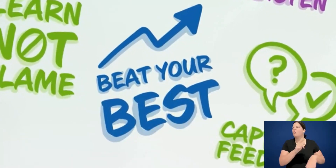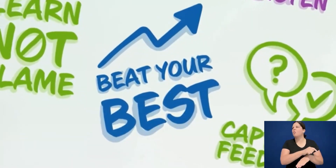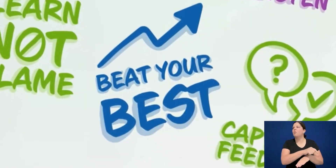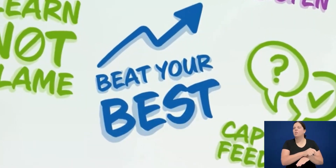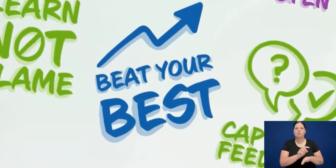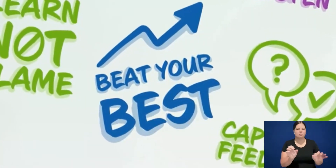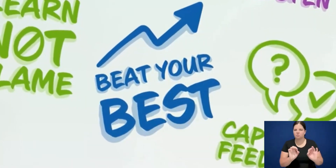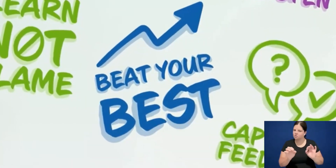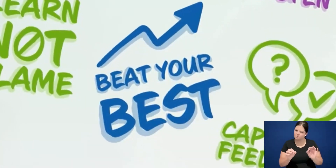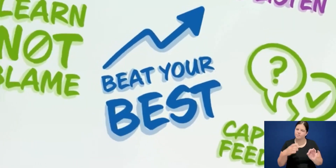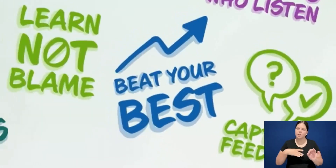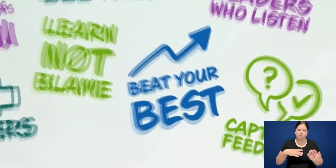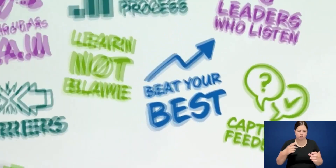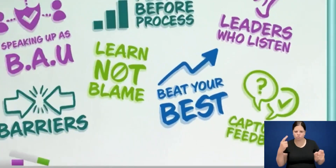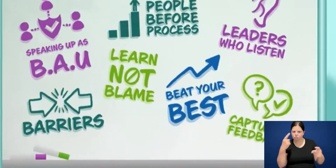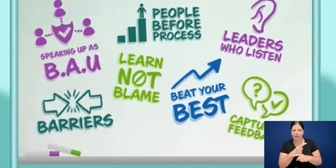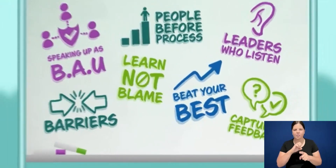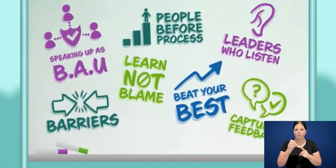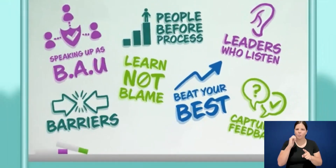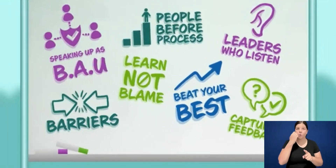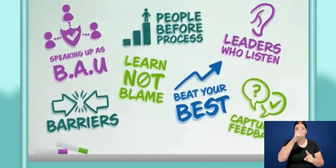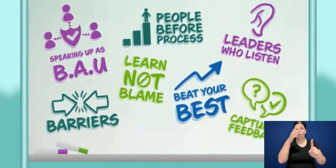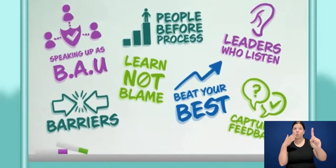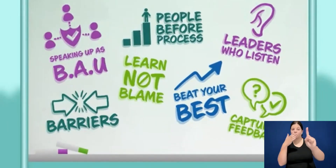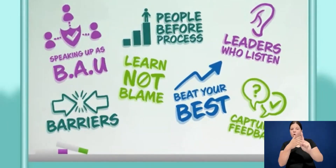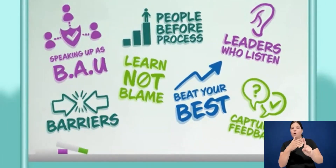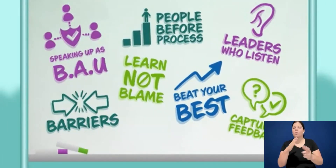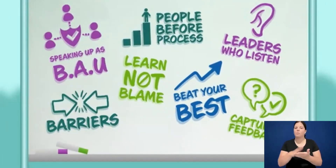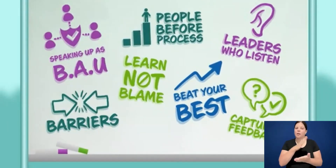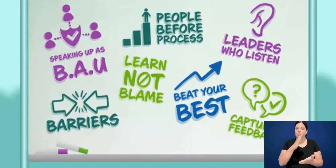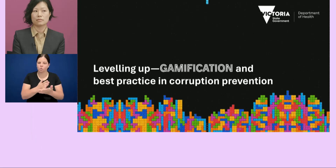integrating environment where the goal is to beat your best.